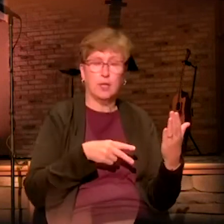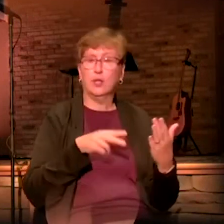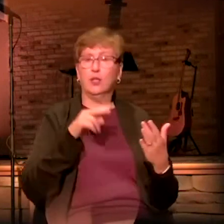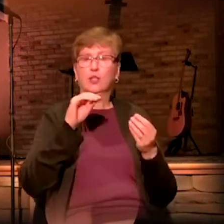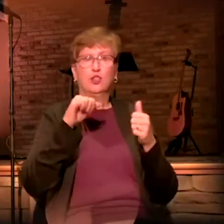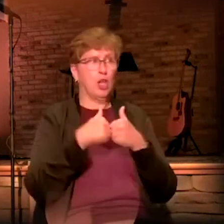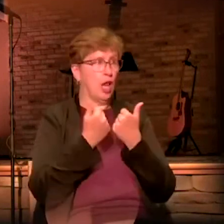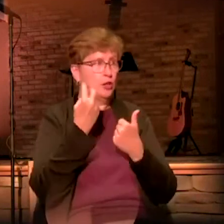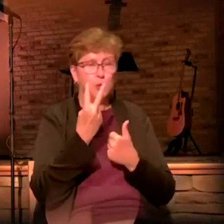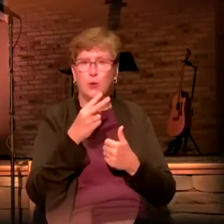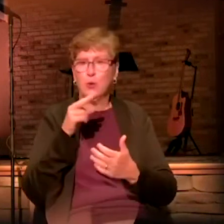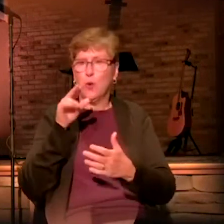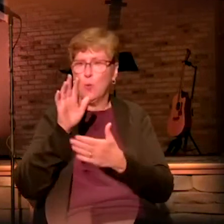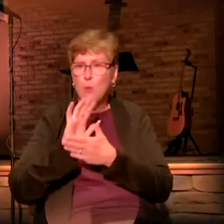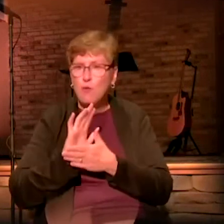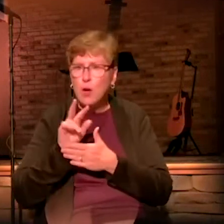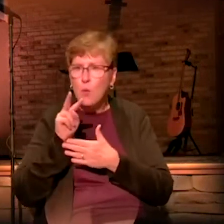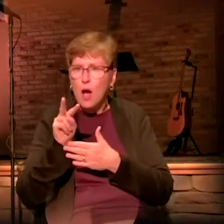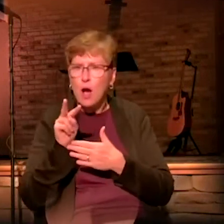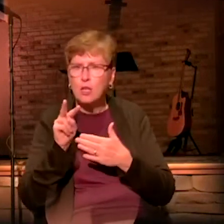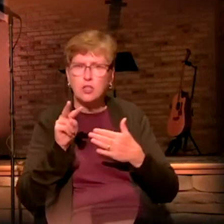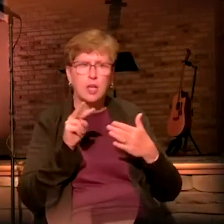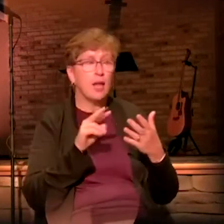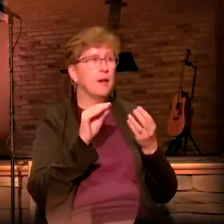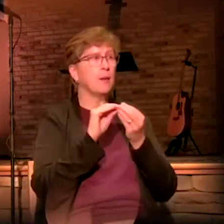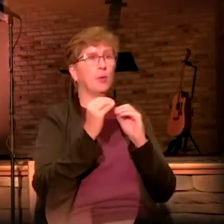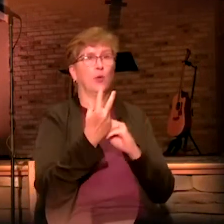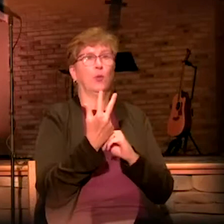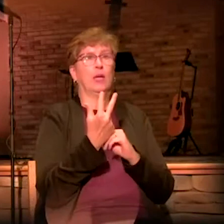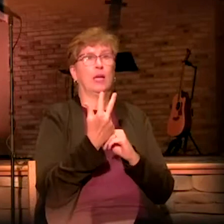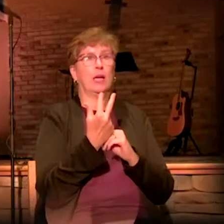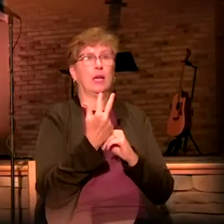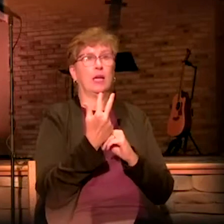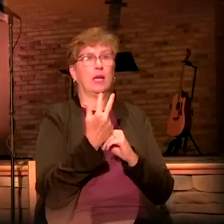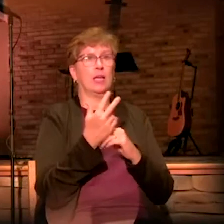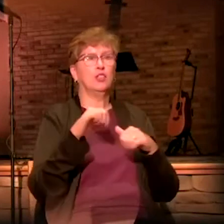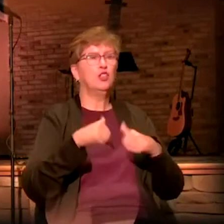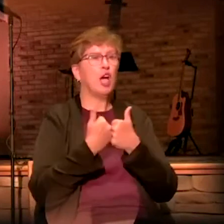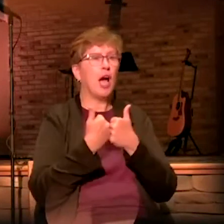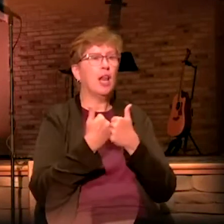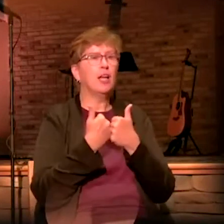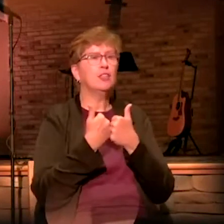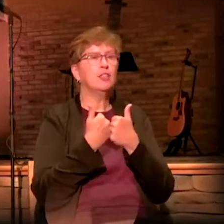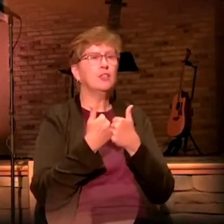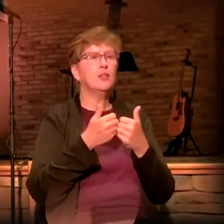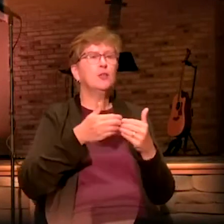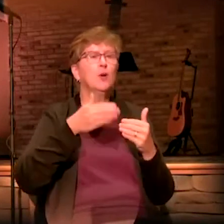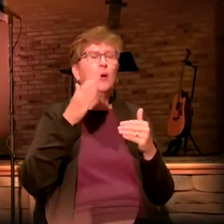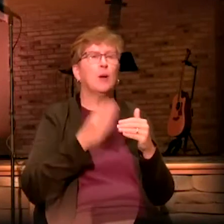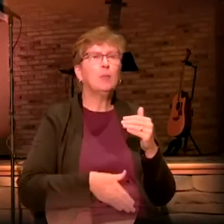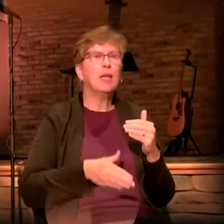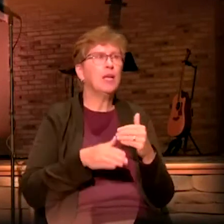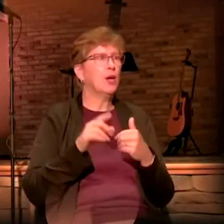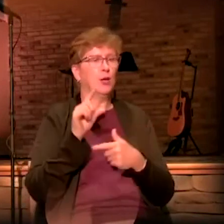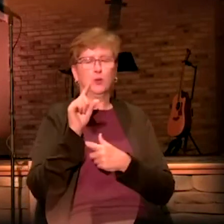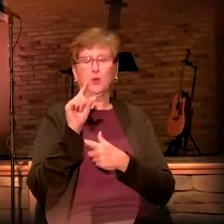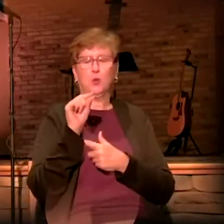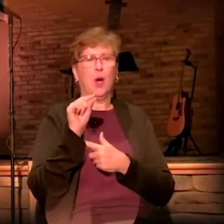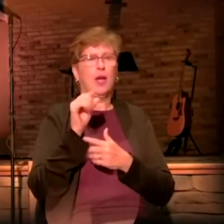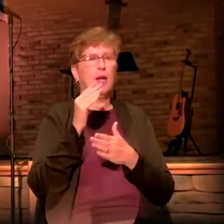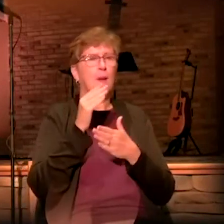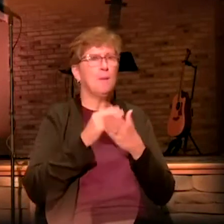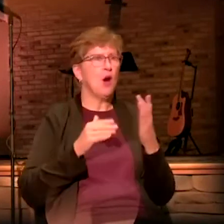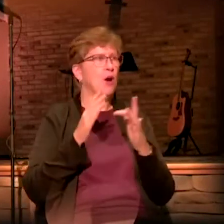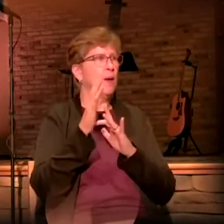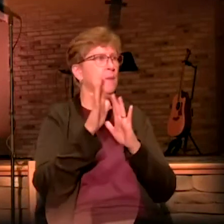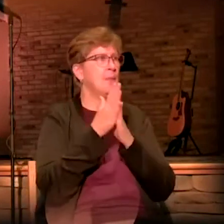Luke, challenge number two. And then challenge number three, we're going to challenge people to complete a 20-part a Bible